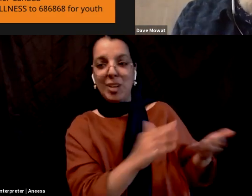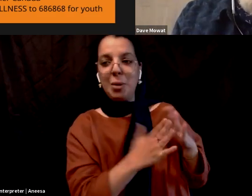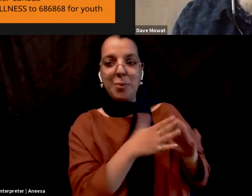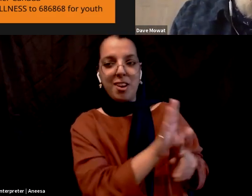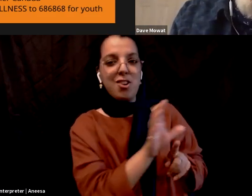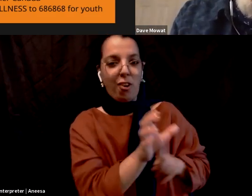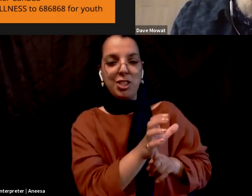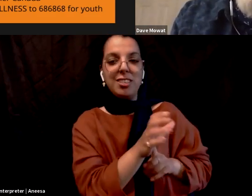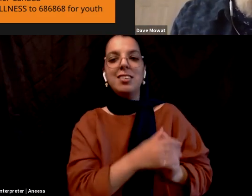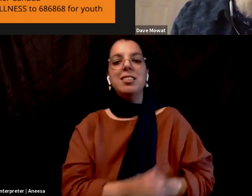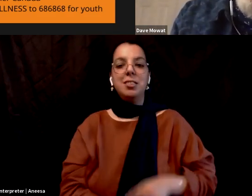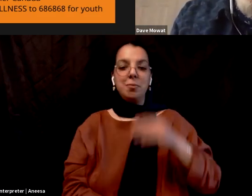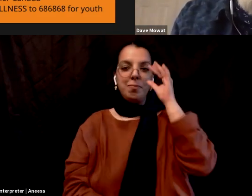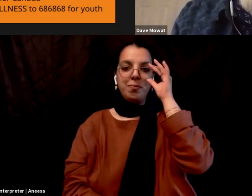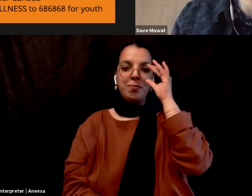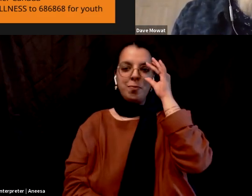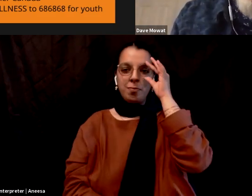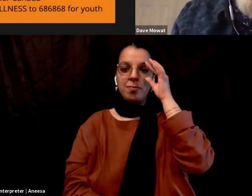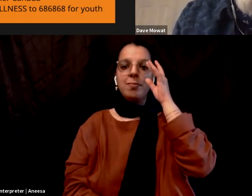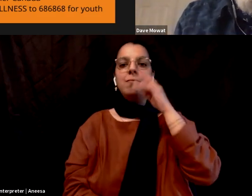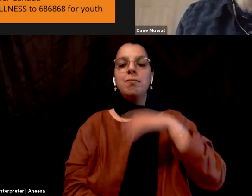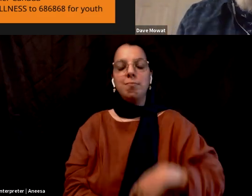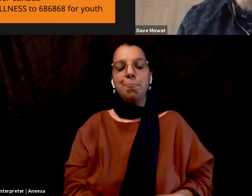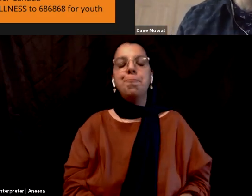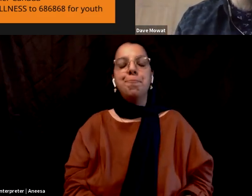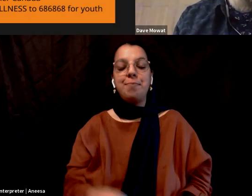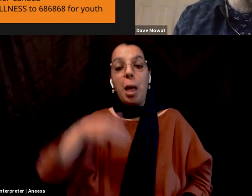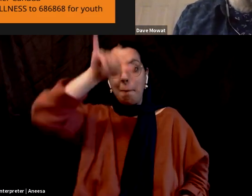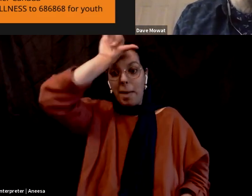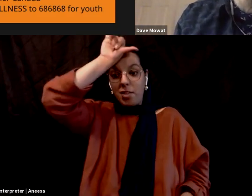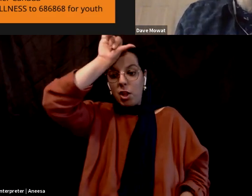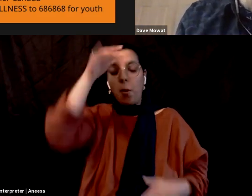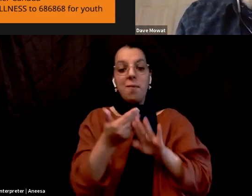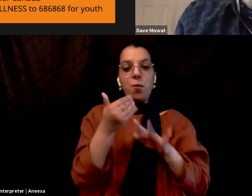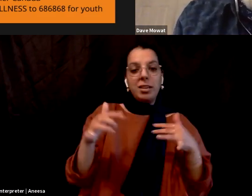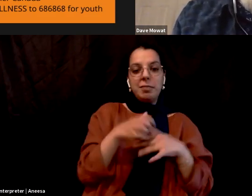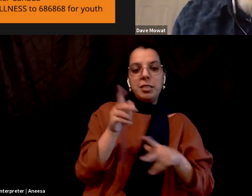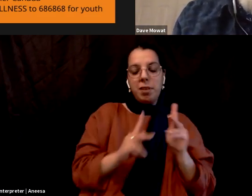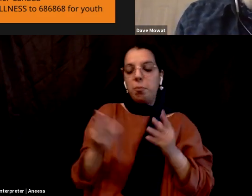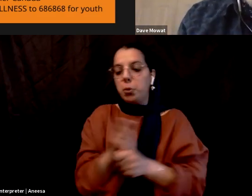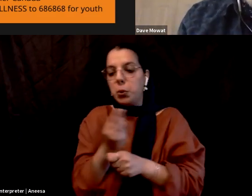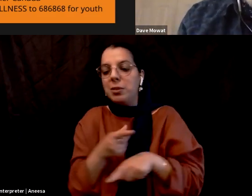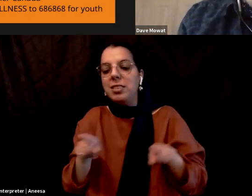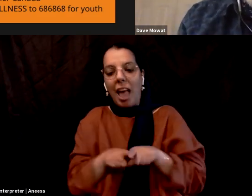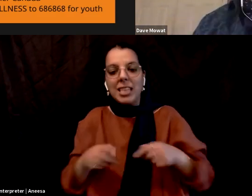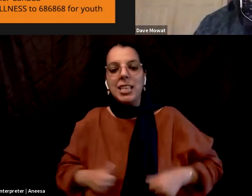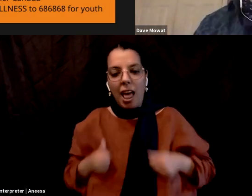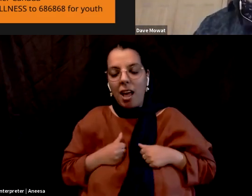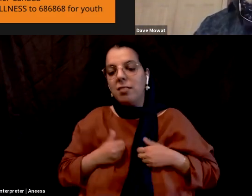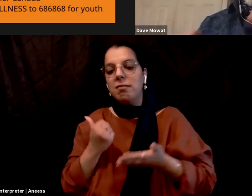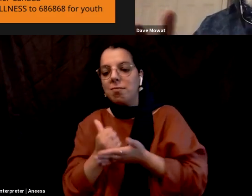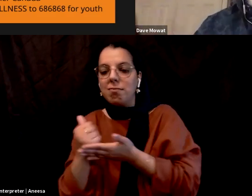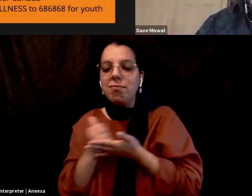was the loss of the buffalo. You know, so it's sort of